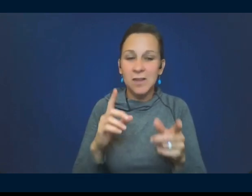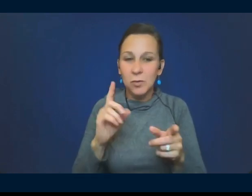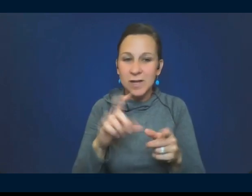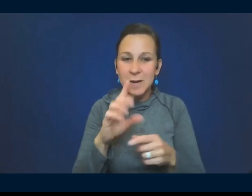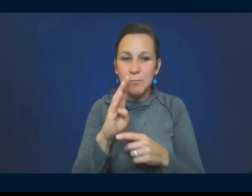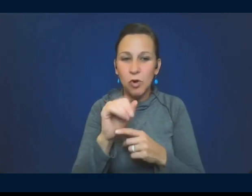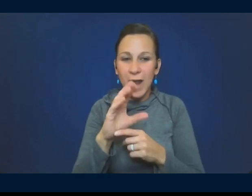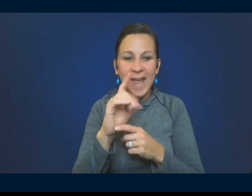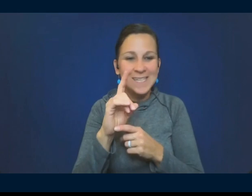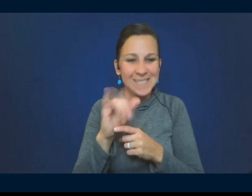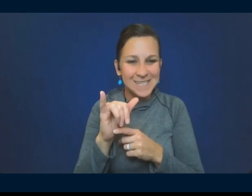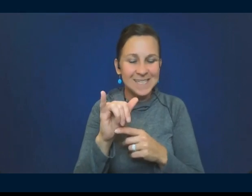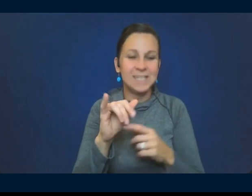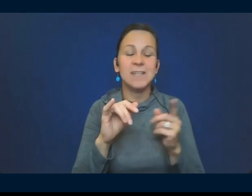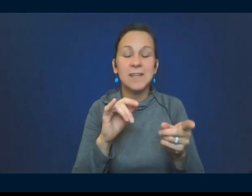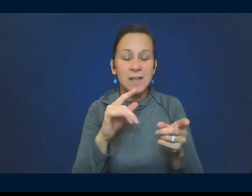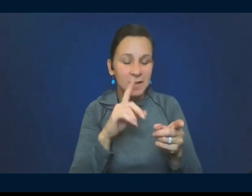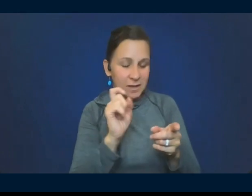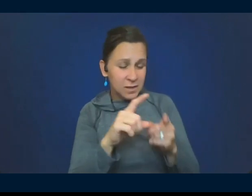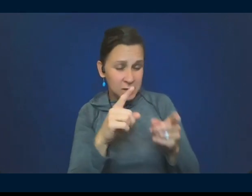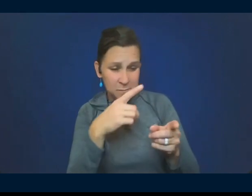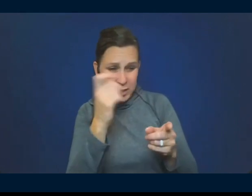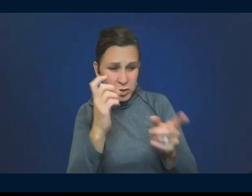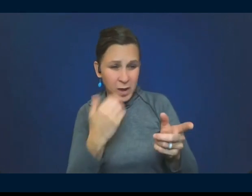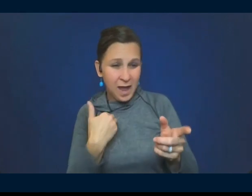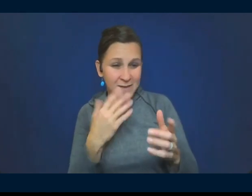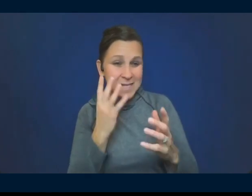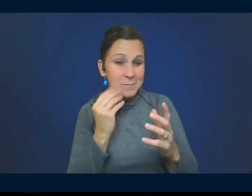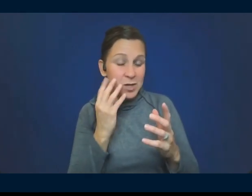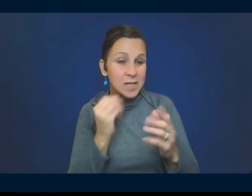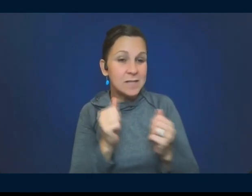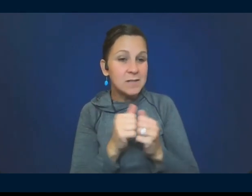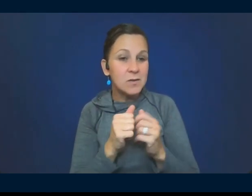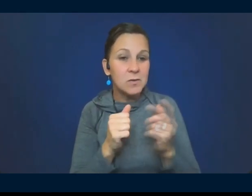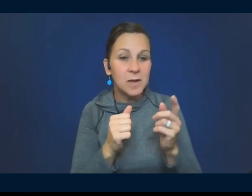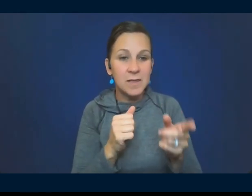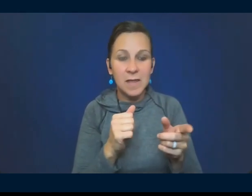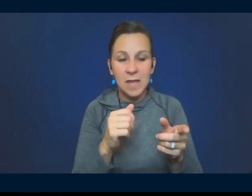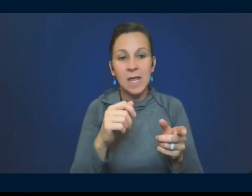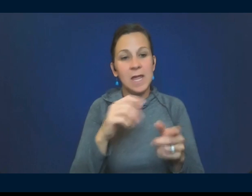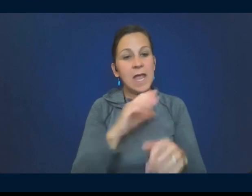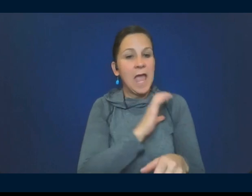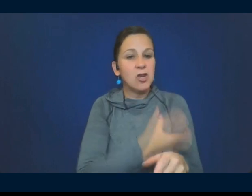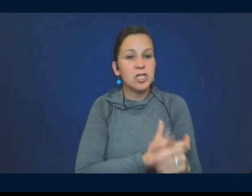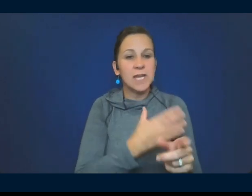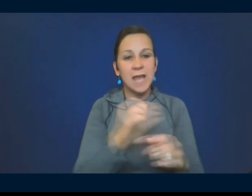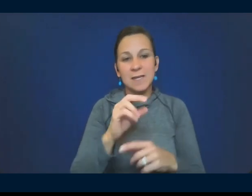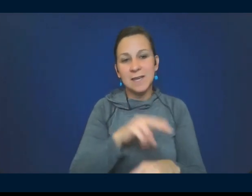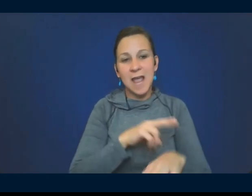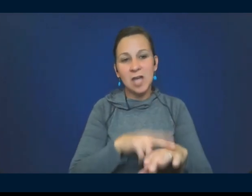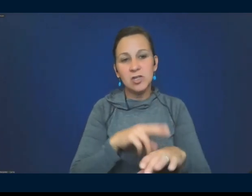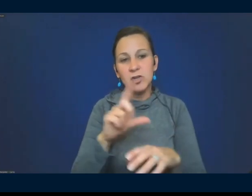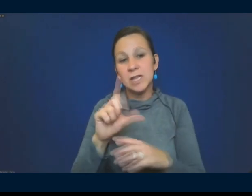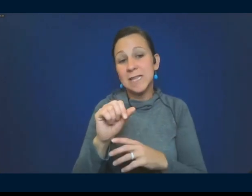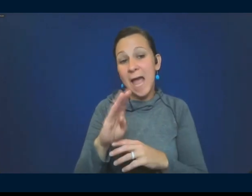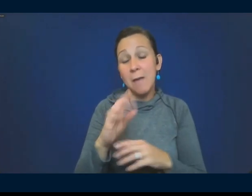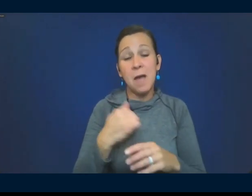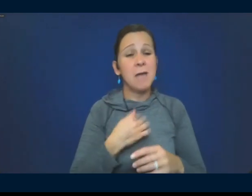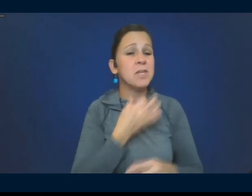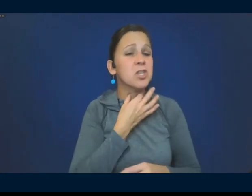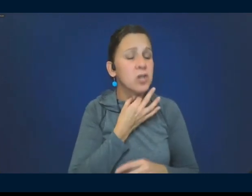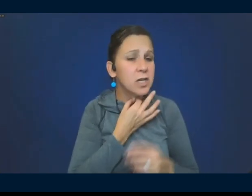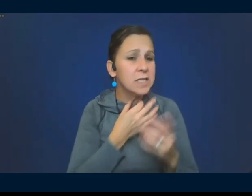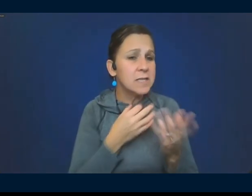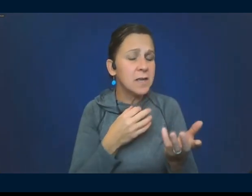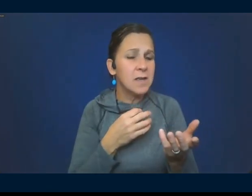Keene. So since you have experience with the Department of Energy and national labs, and I was really curious as